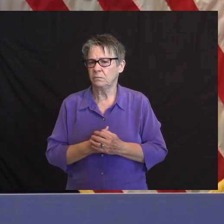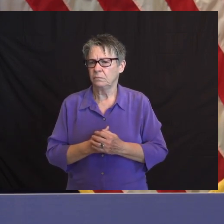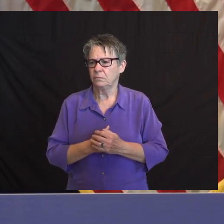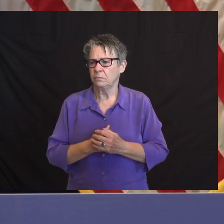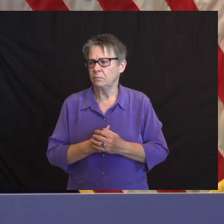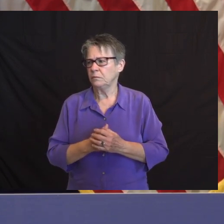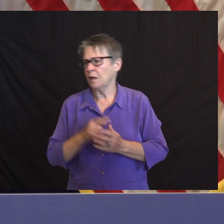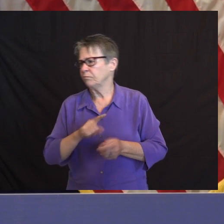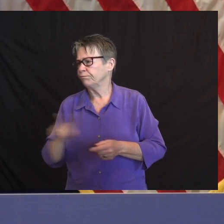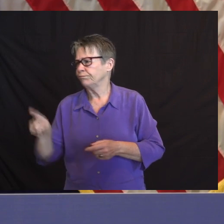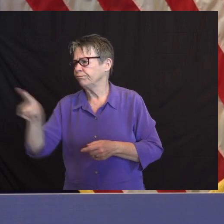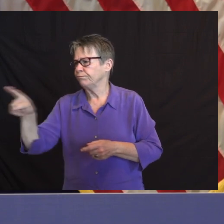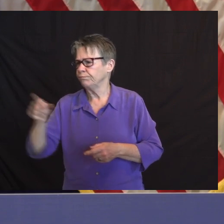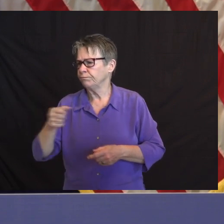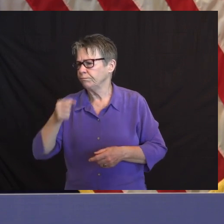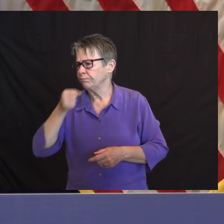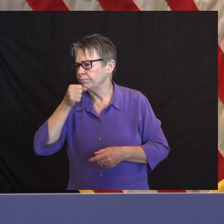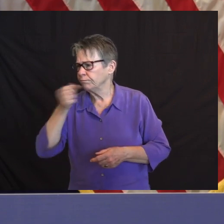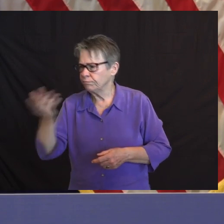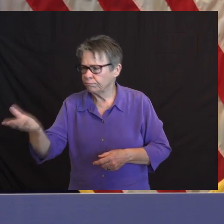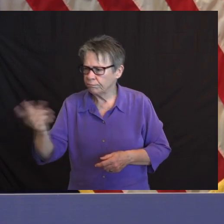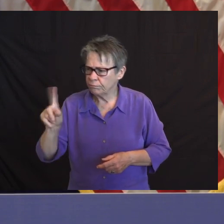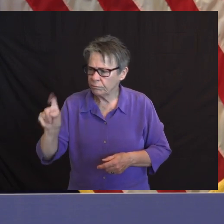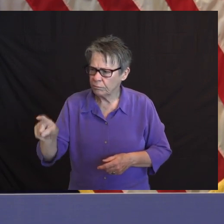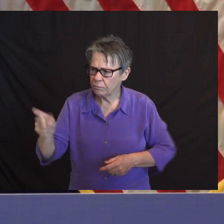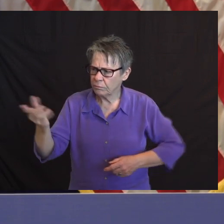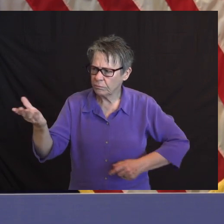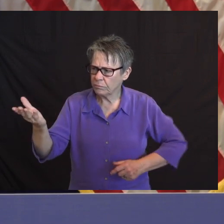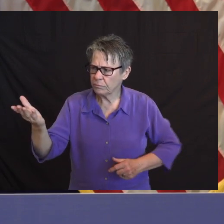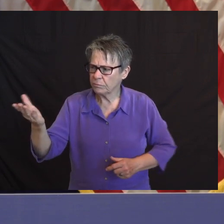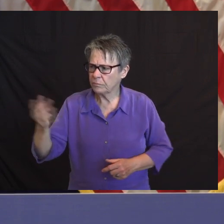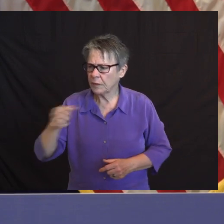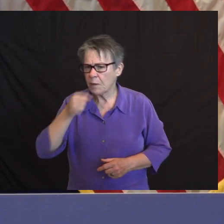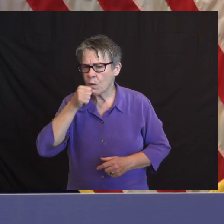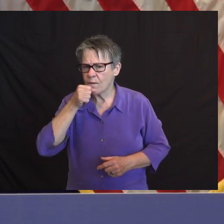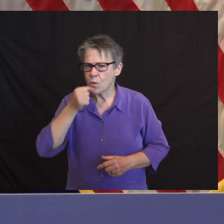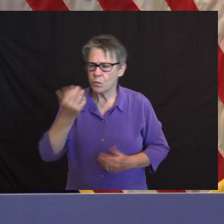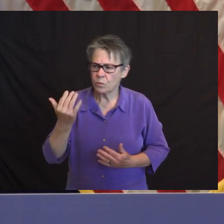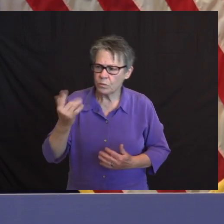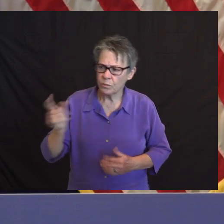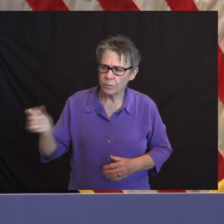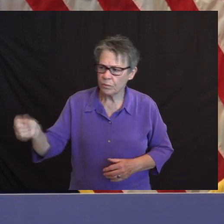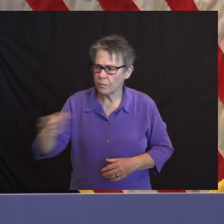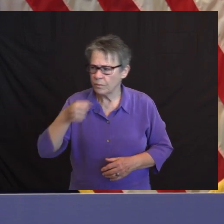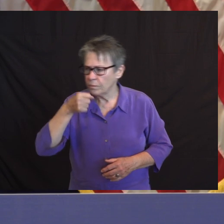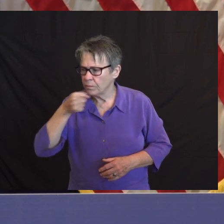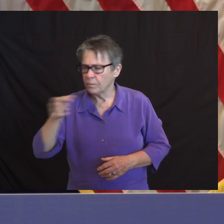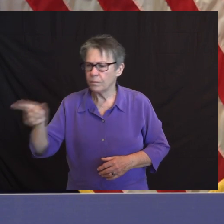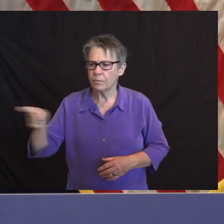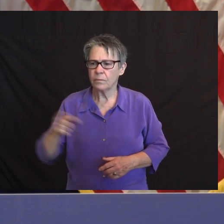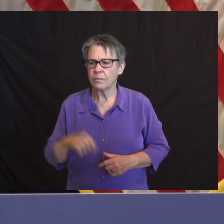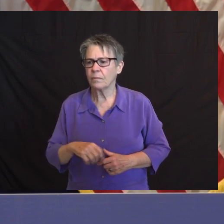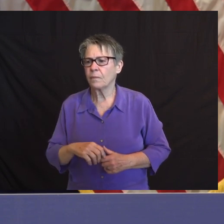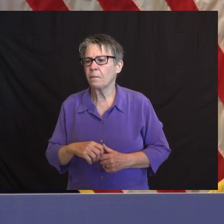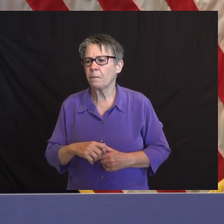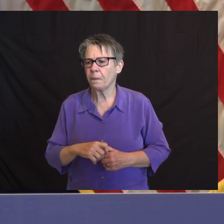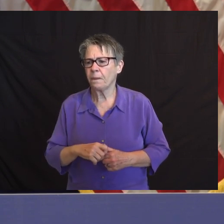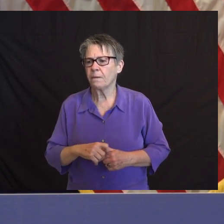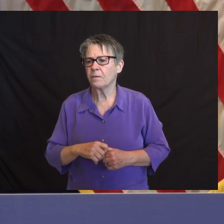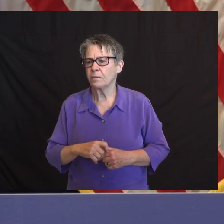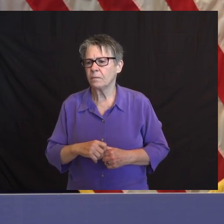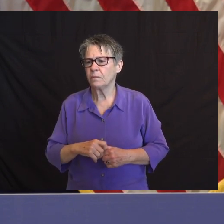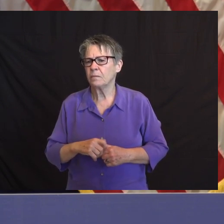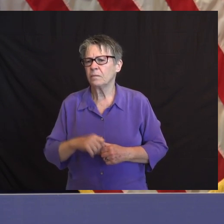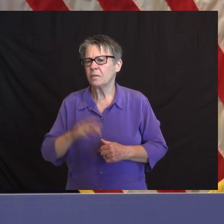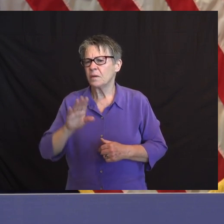Dustin, good afternoon. Good afternoon. Will New Jersey Transit be providing a plan specific